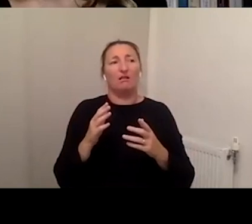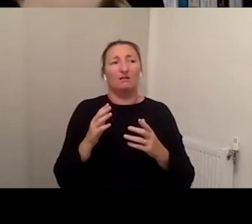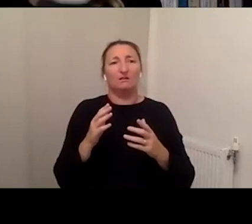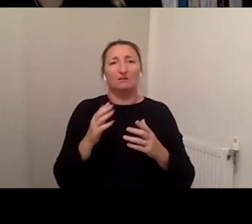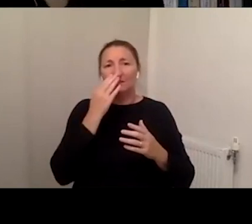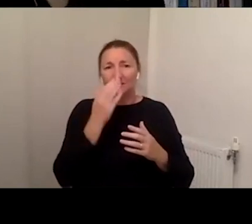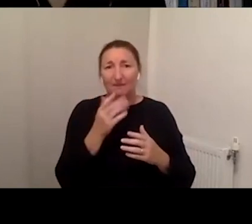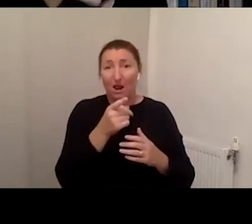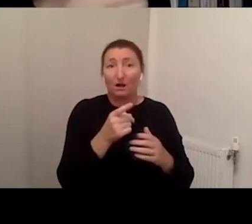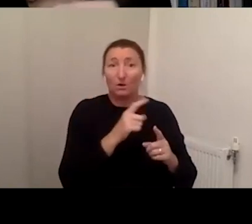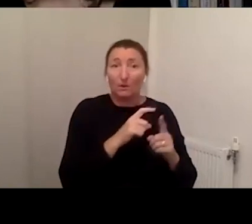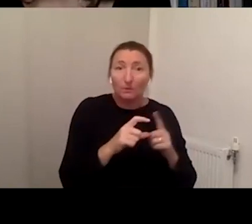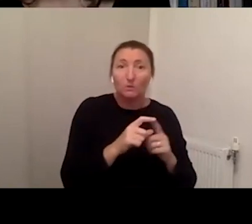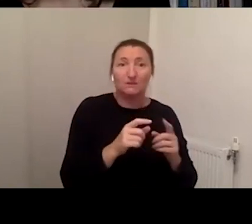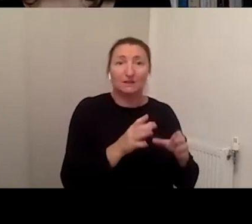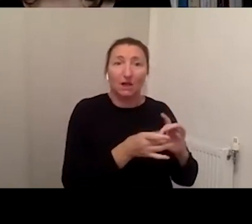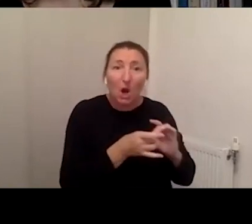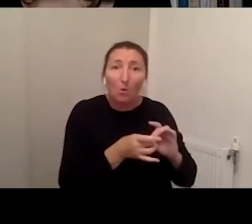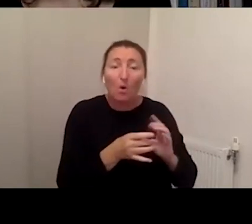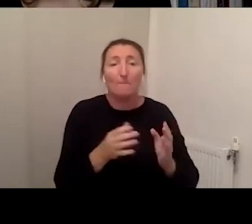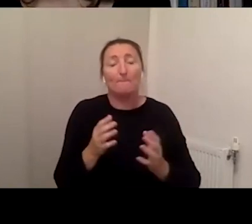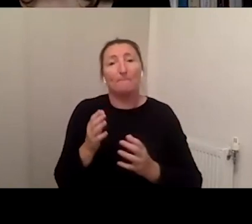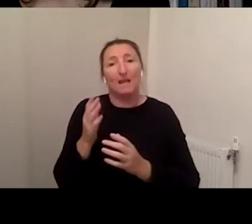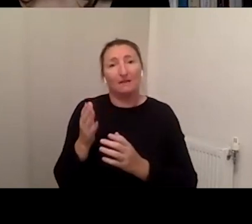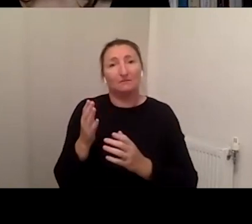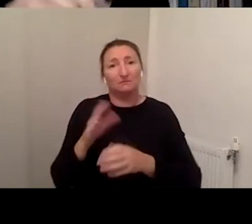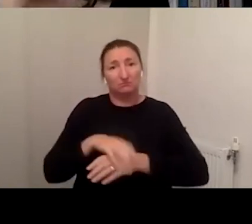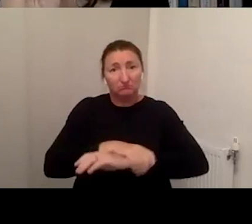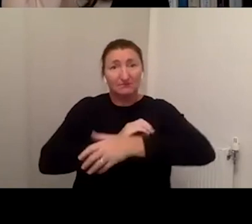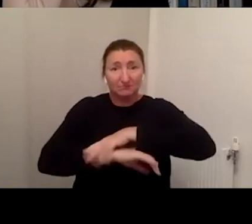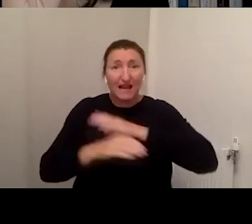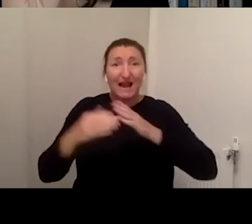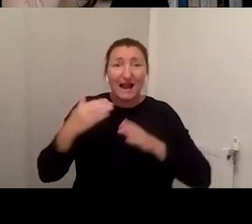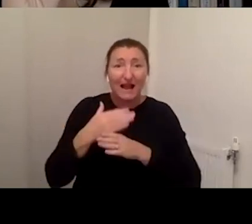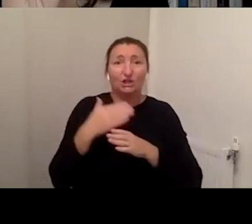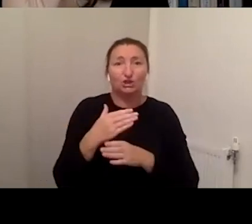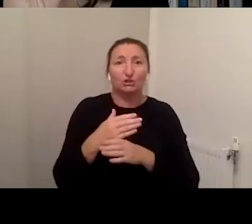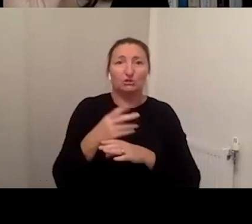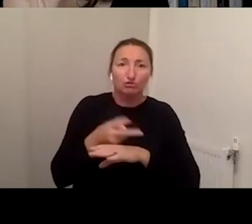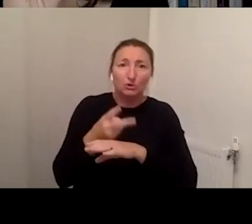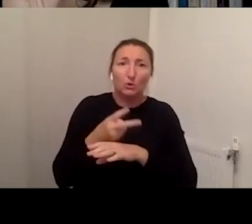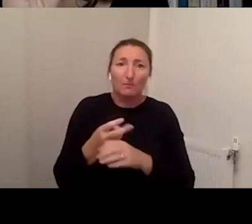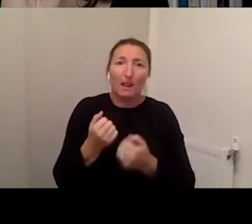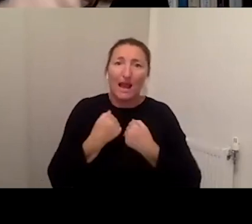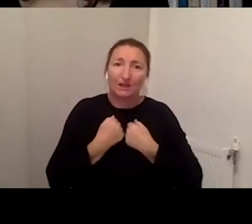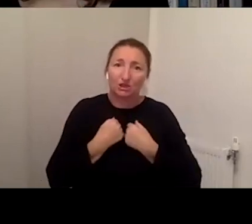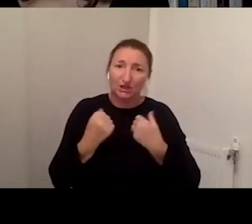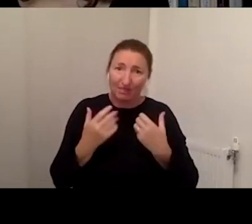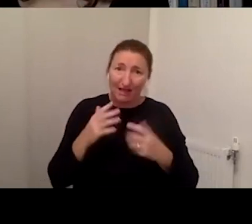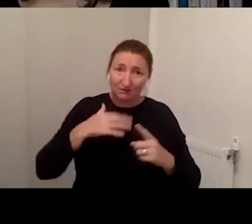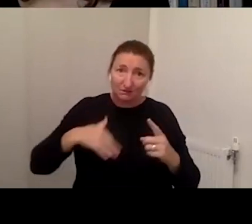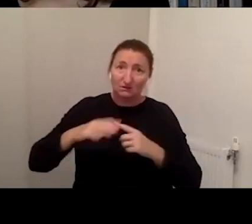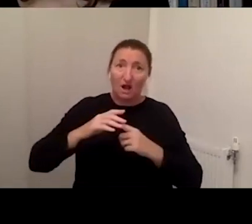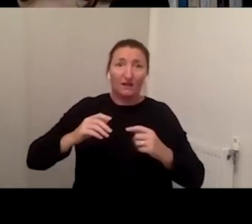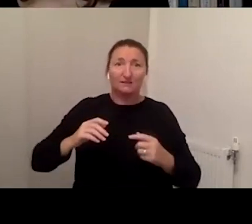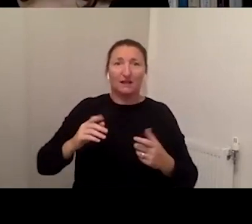Timon are working on now by actually making these things. I mean, renewable energy itself was a mass movement by society, which was neglected